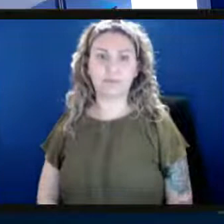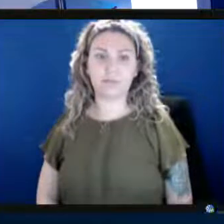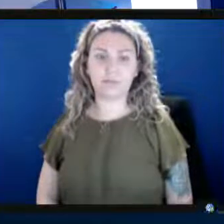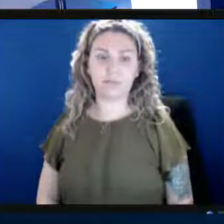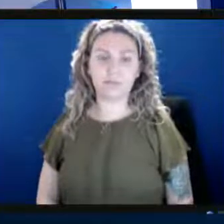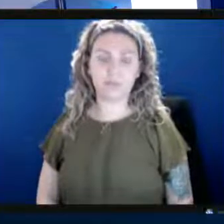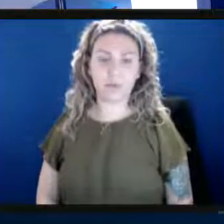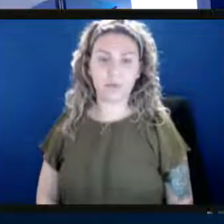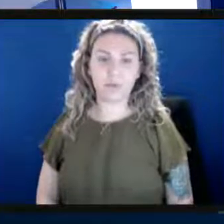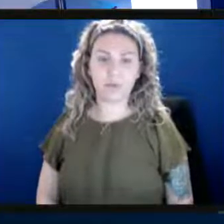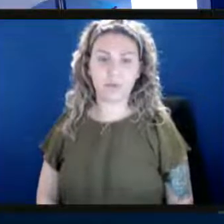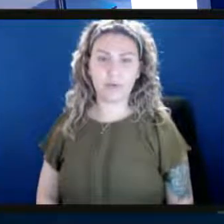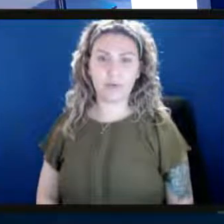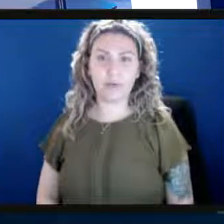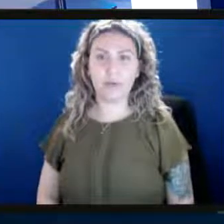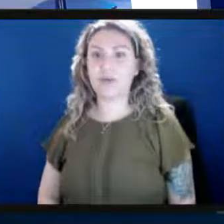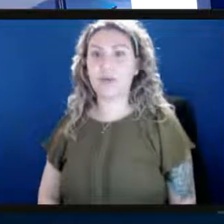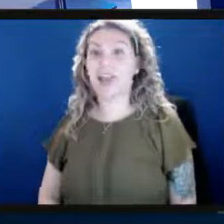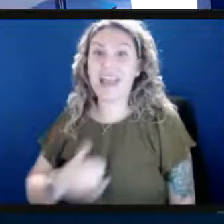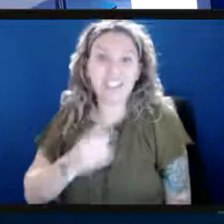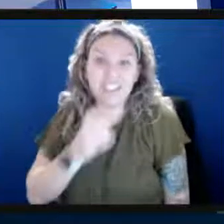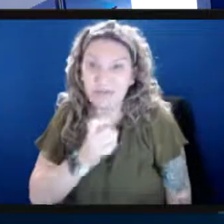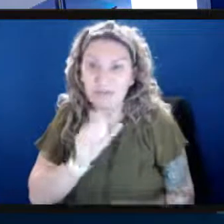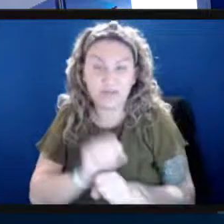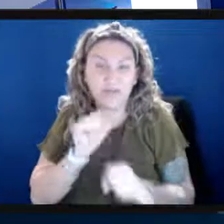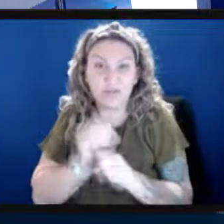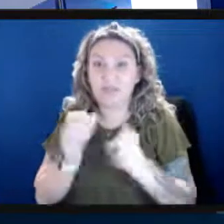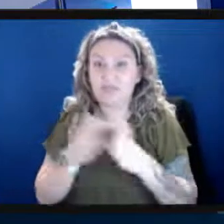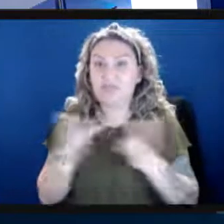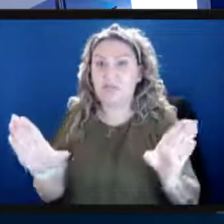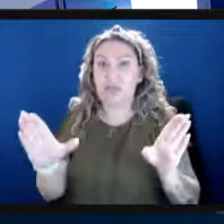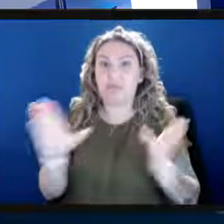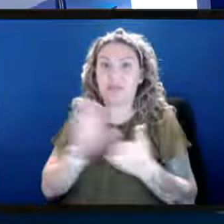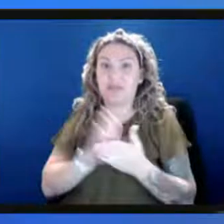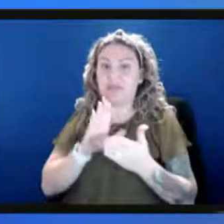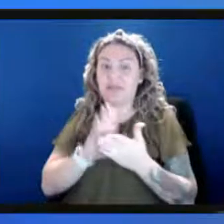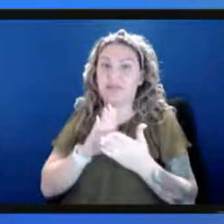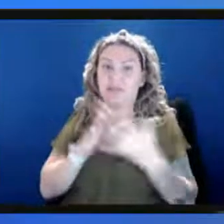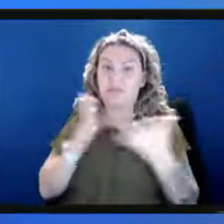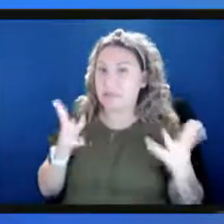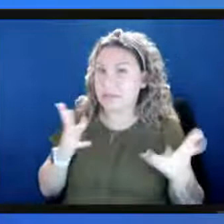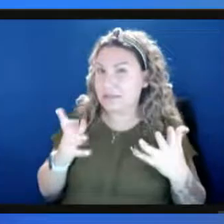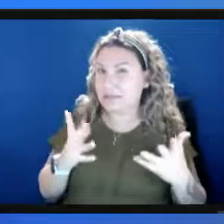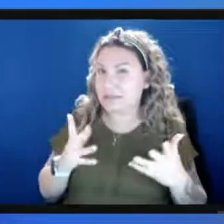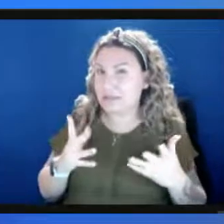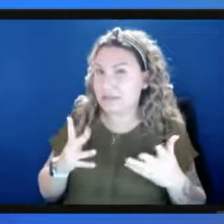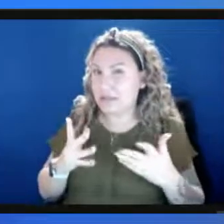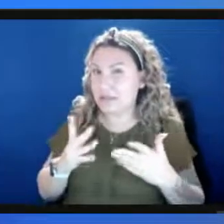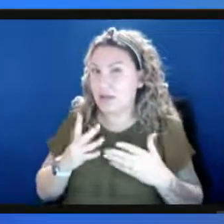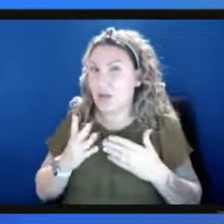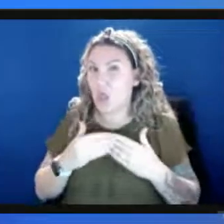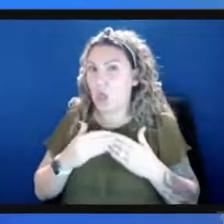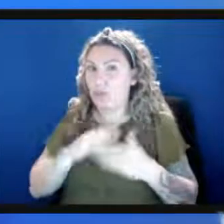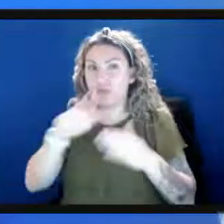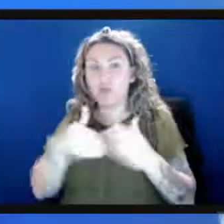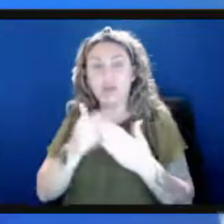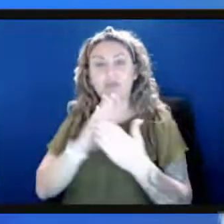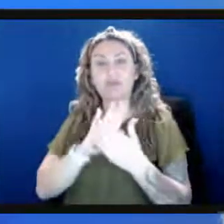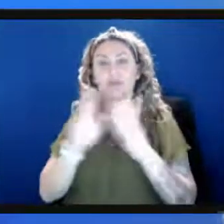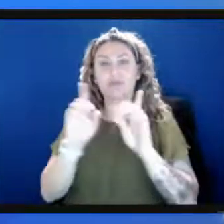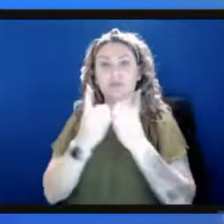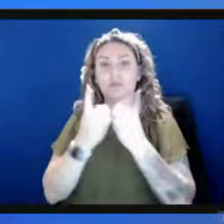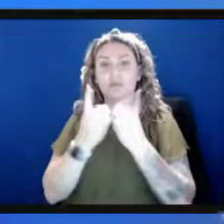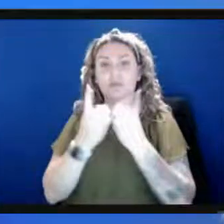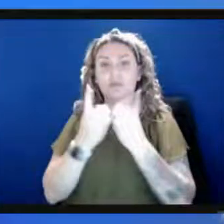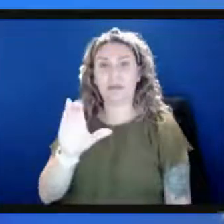I don't work for the public school system, I work for KU Health System. I'm under the impression that in almost all school districts in the KC metro